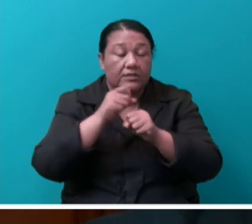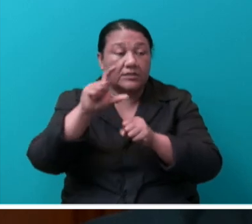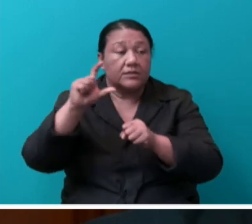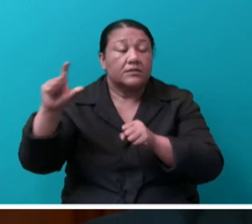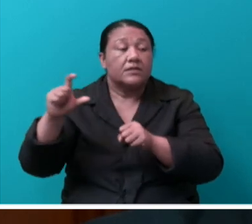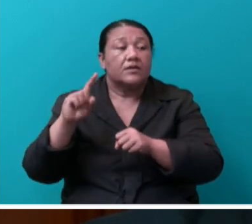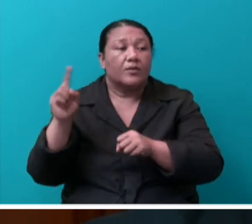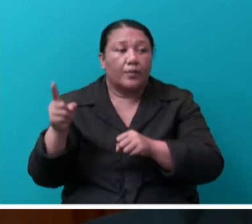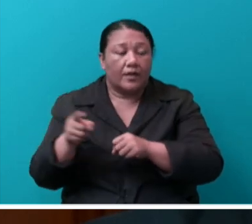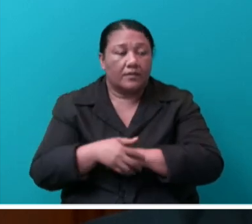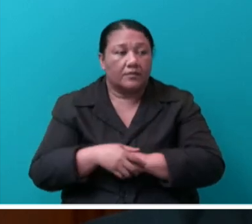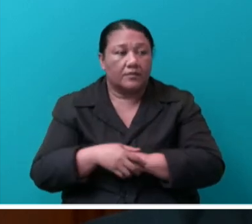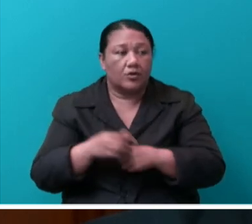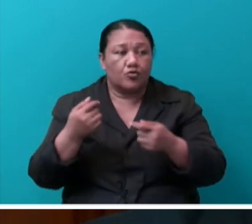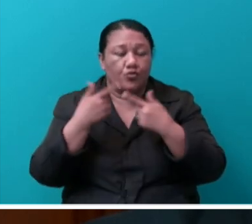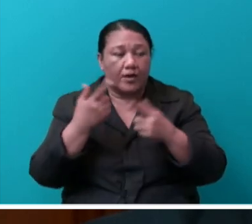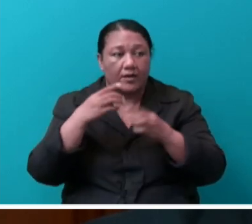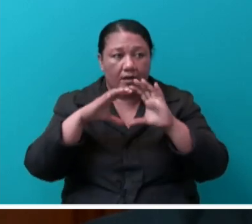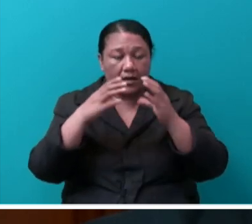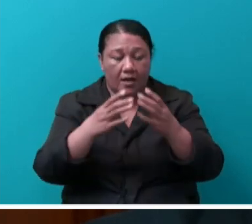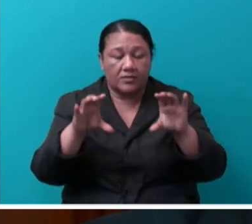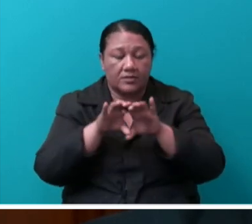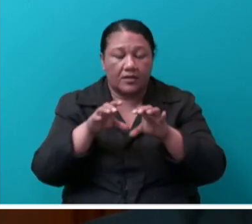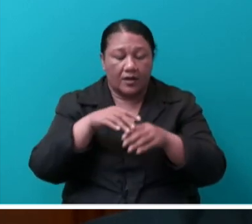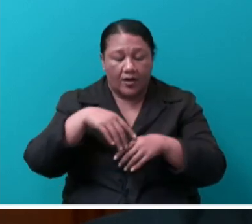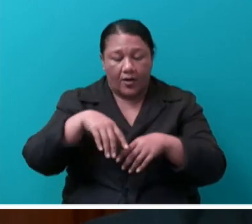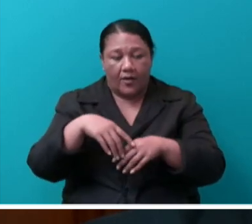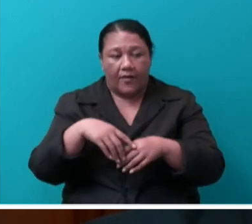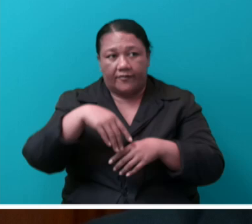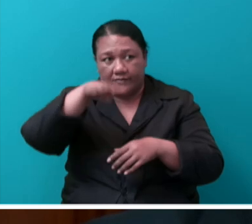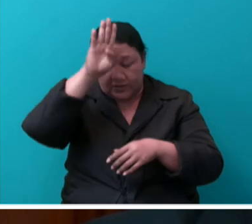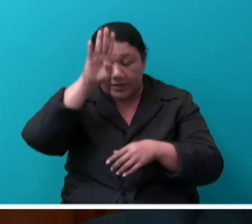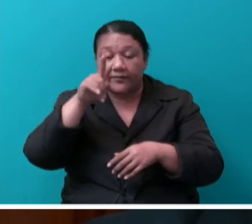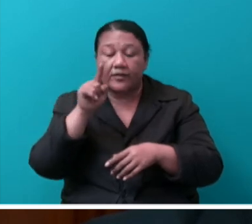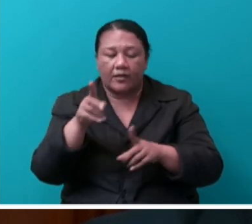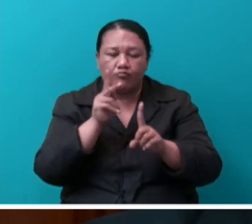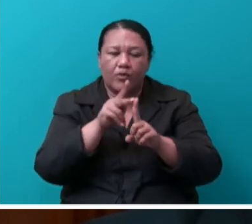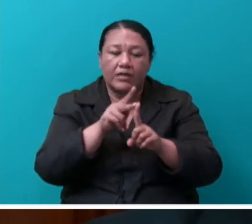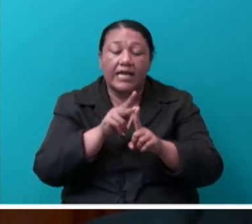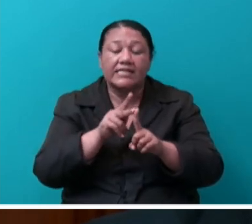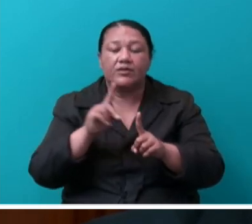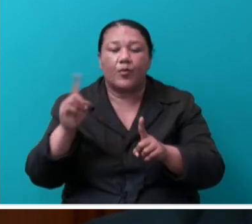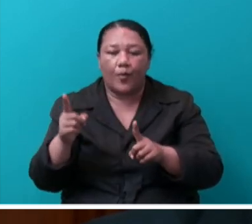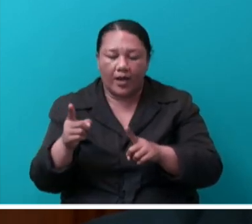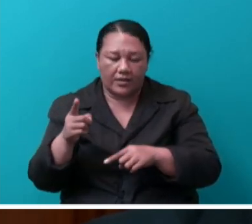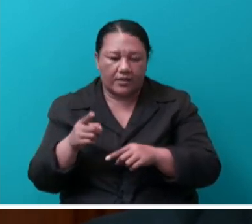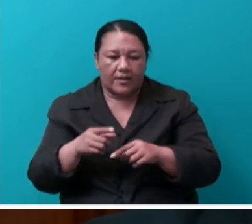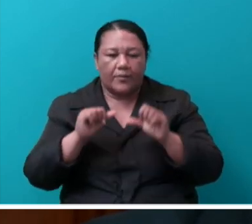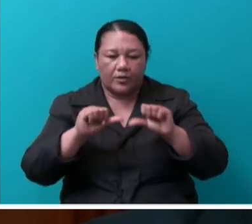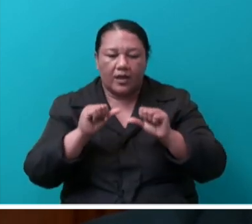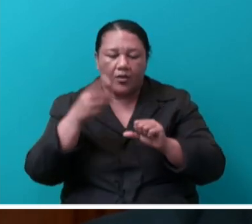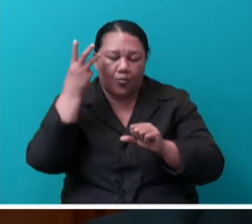the Chair, Ratuvilyame Seruvakula, for prioritizing violence against women and children. It's